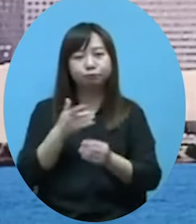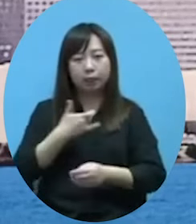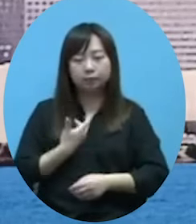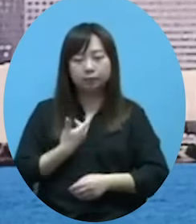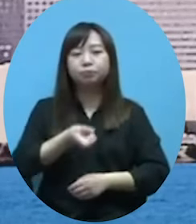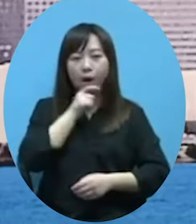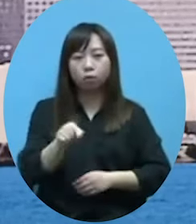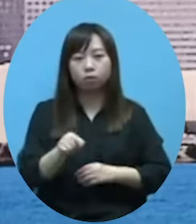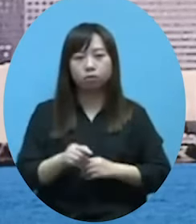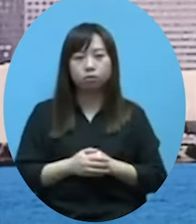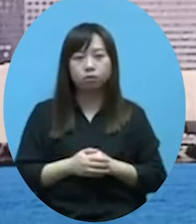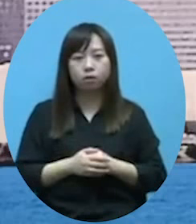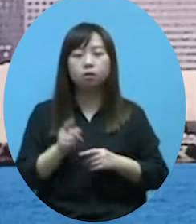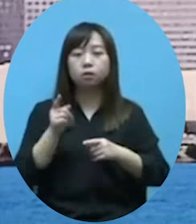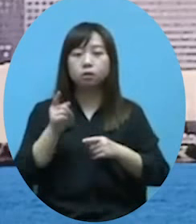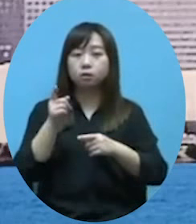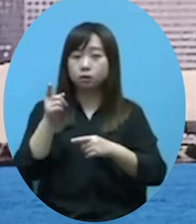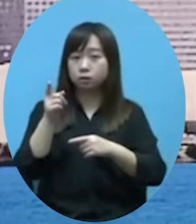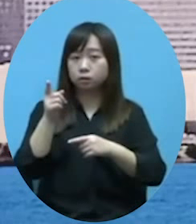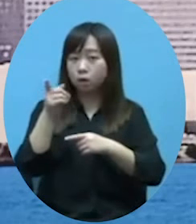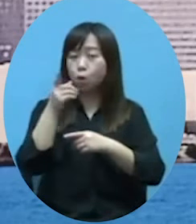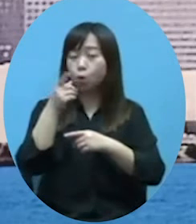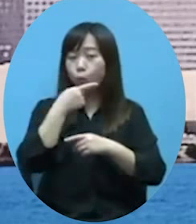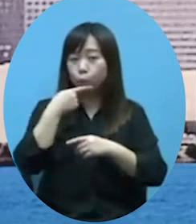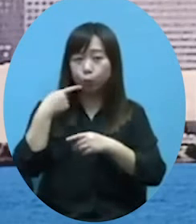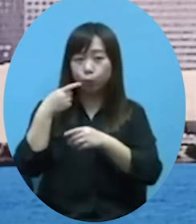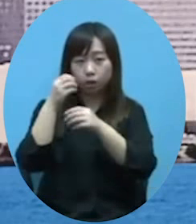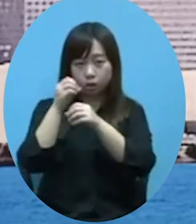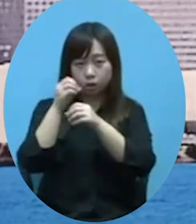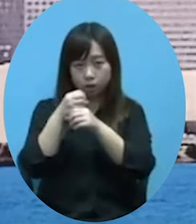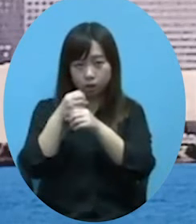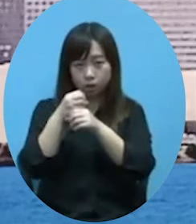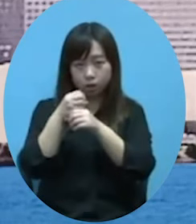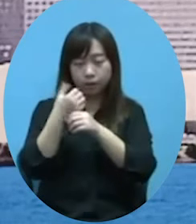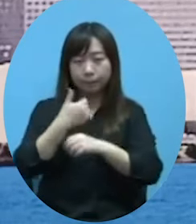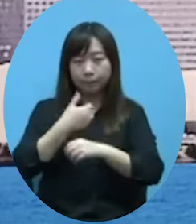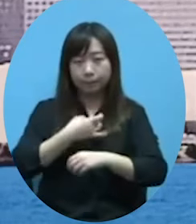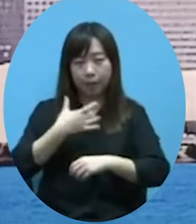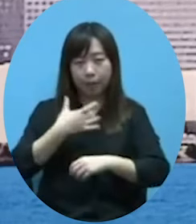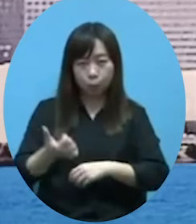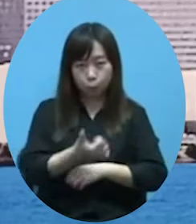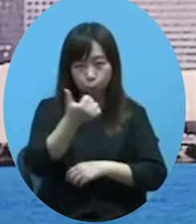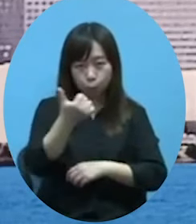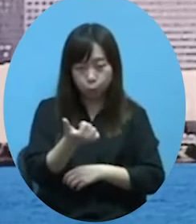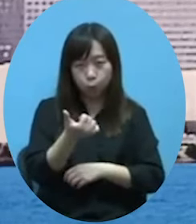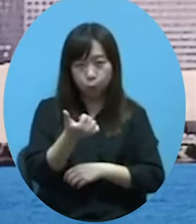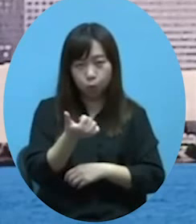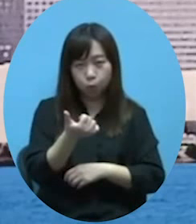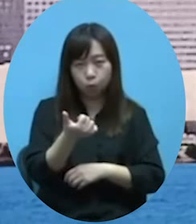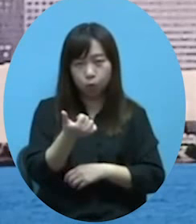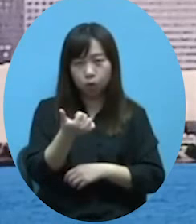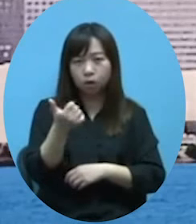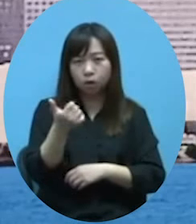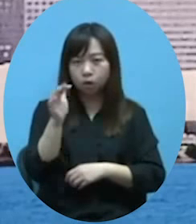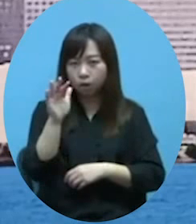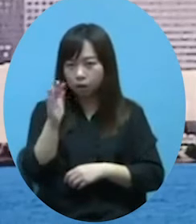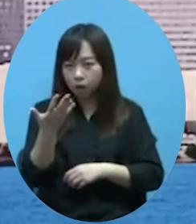blood have antibody or notit depends on whether the infection stageif the early stage